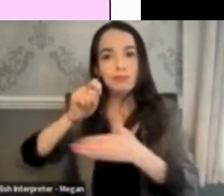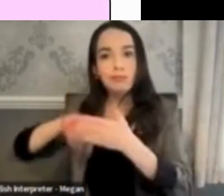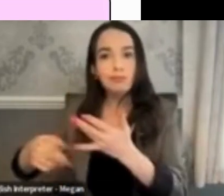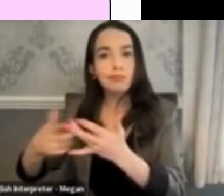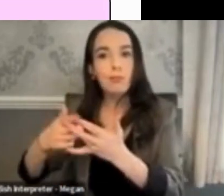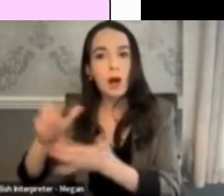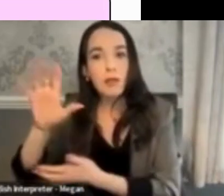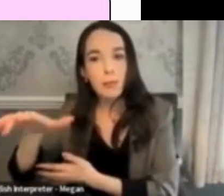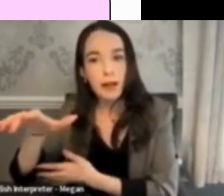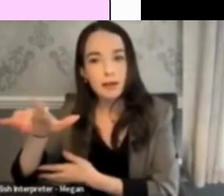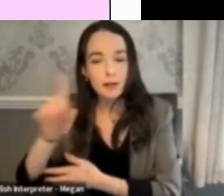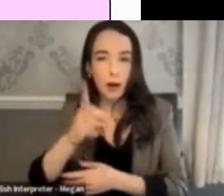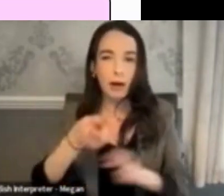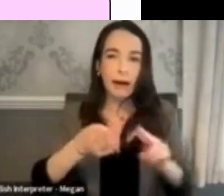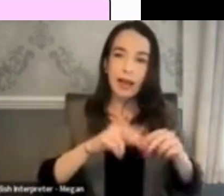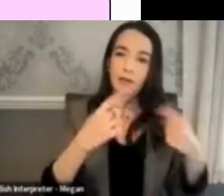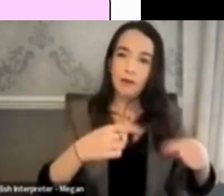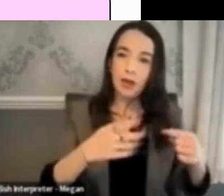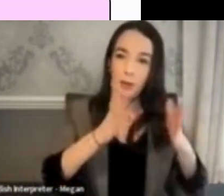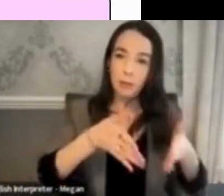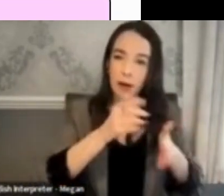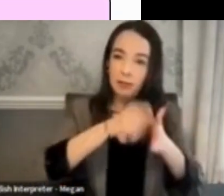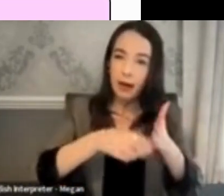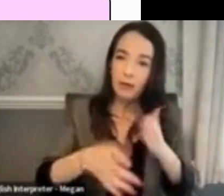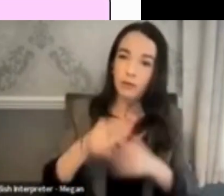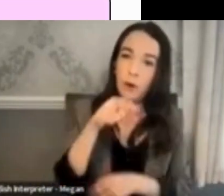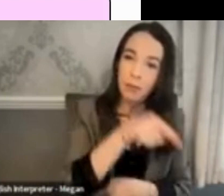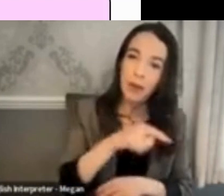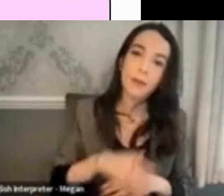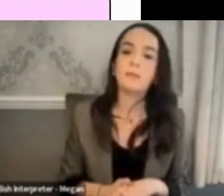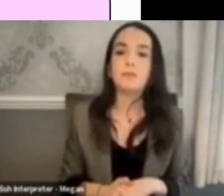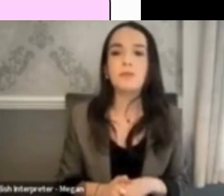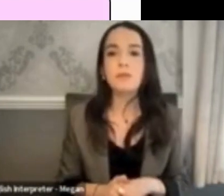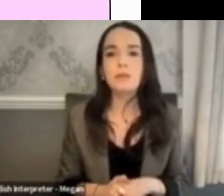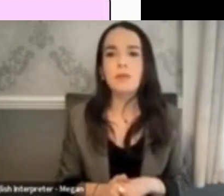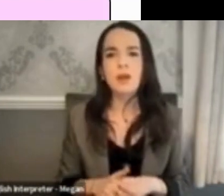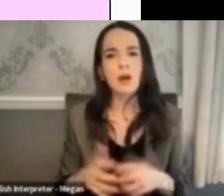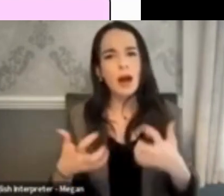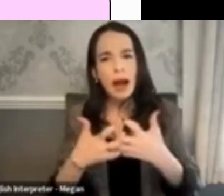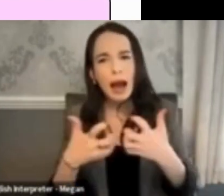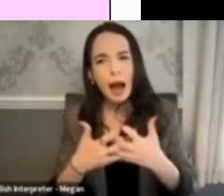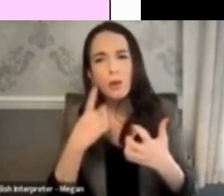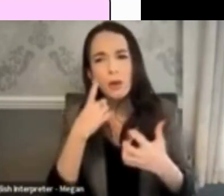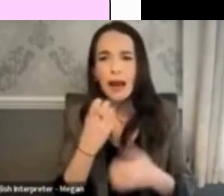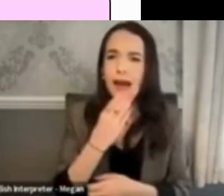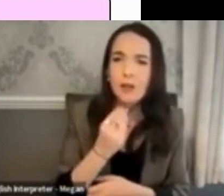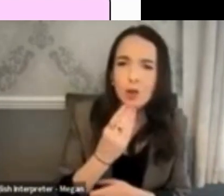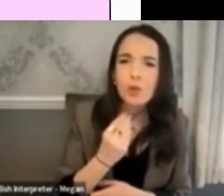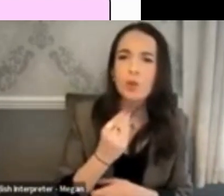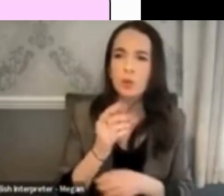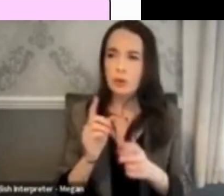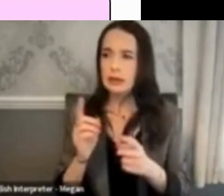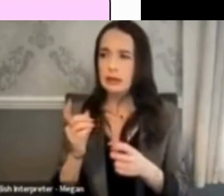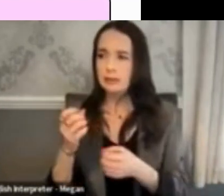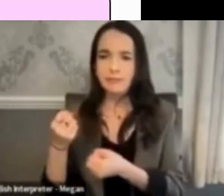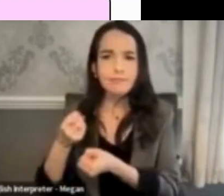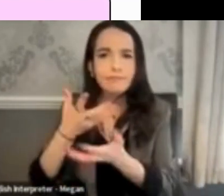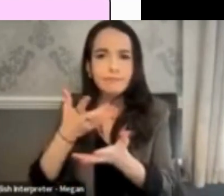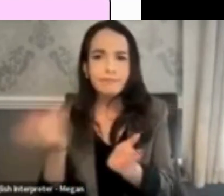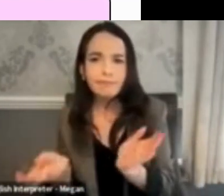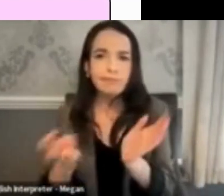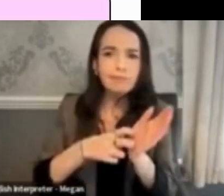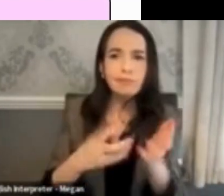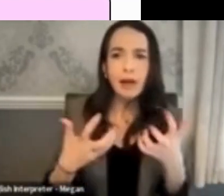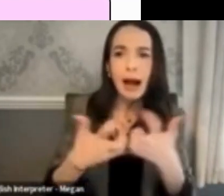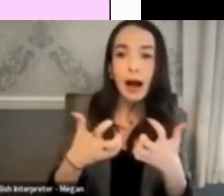about the framework, so how HLOs should use it, but also how suppliers can sign up for it, is on its way, and we'll be in touch with you